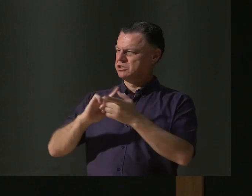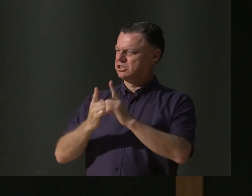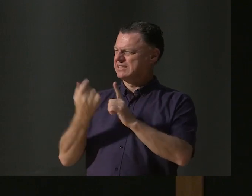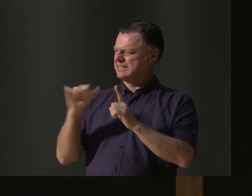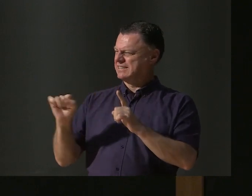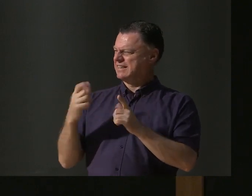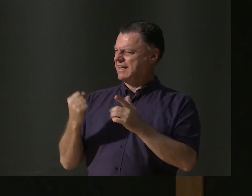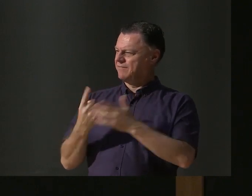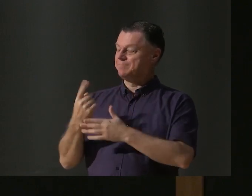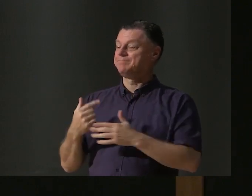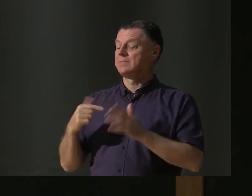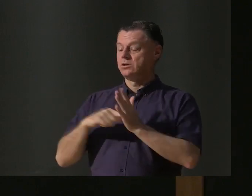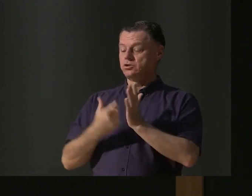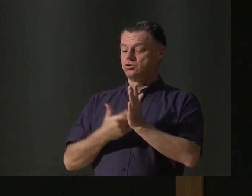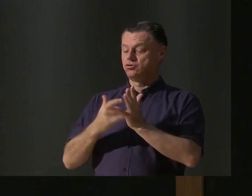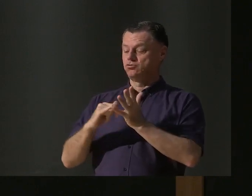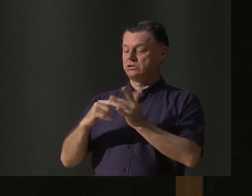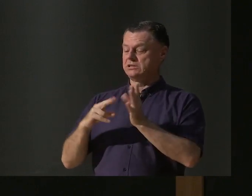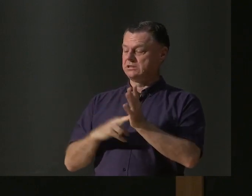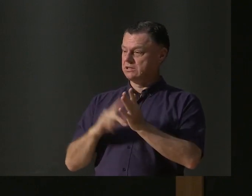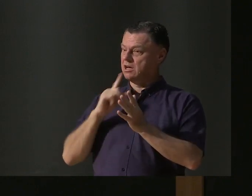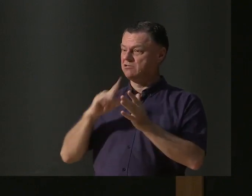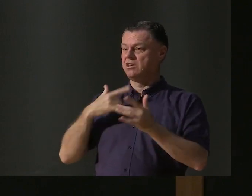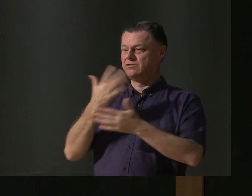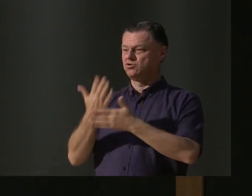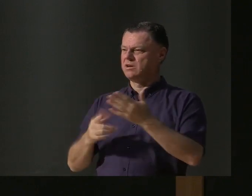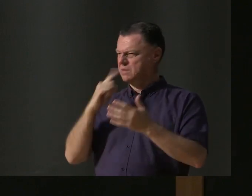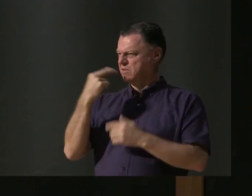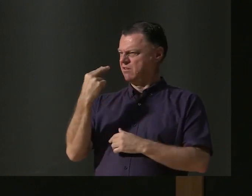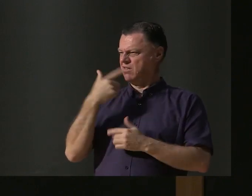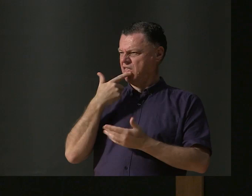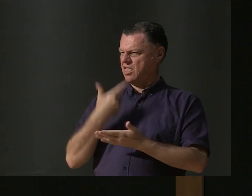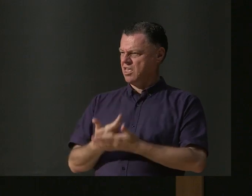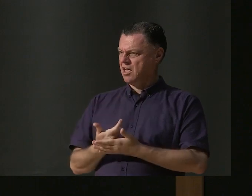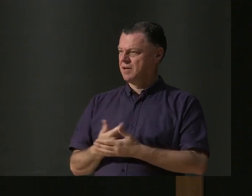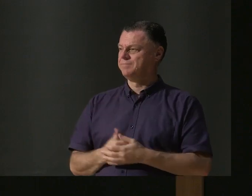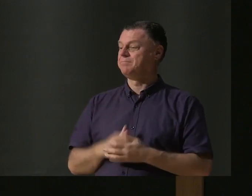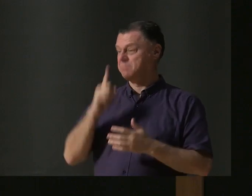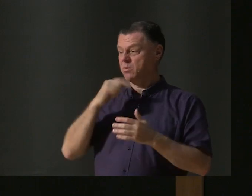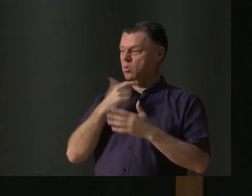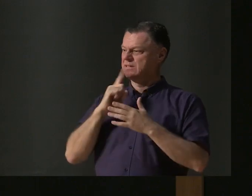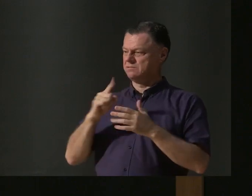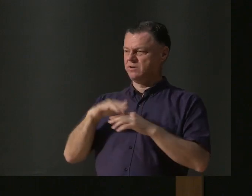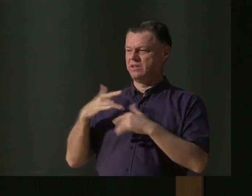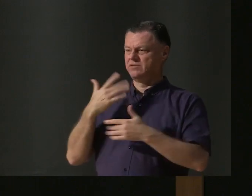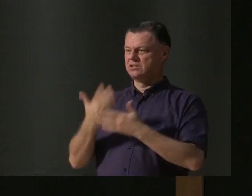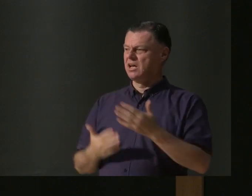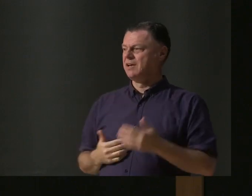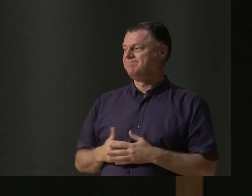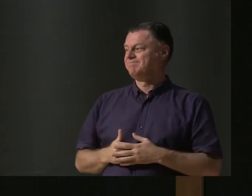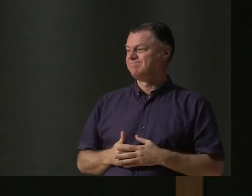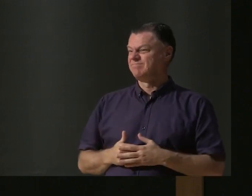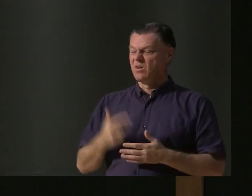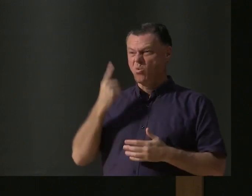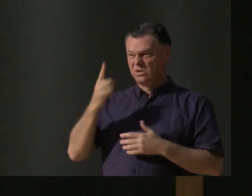story, I usually get the same kind of response. It's always something like, "Oh, I'm